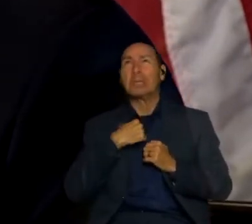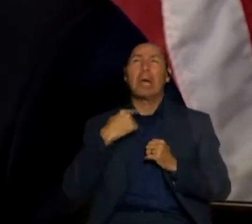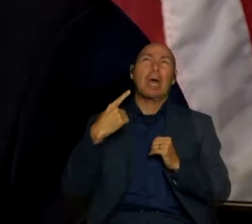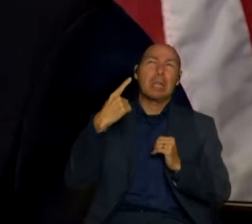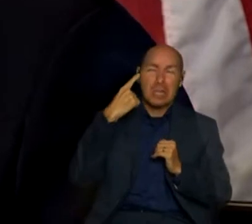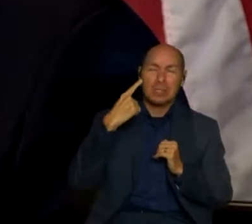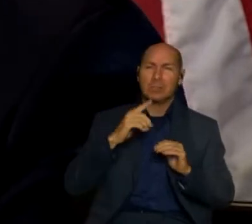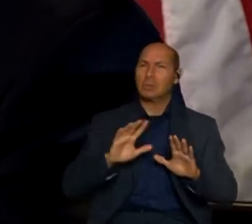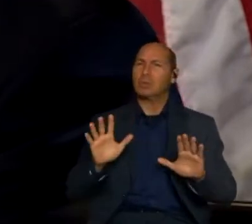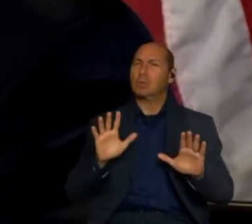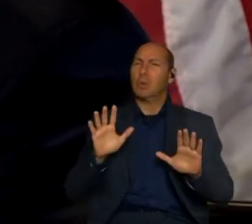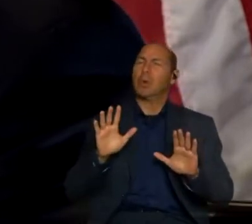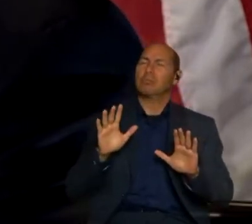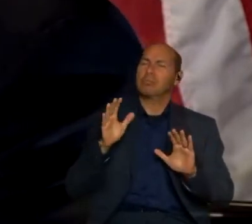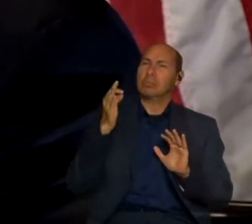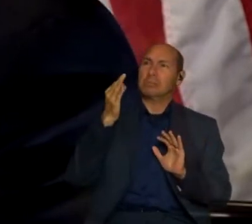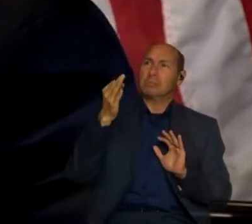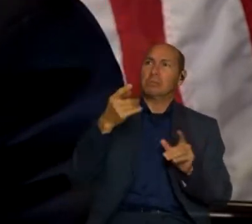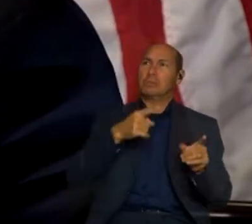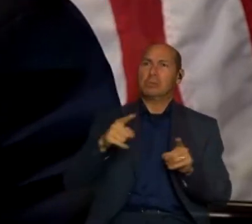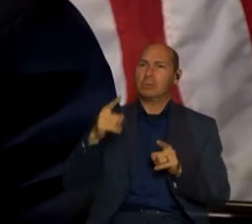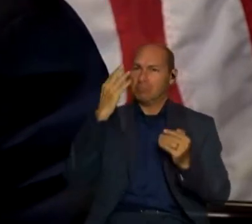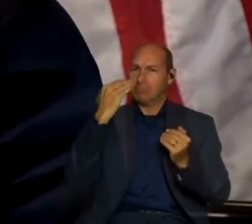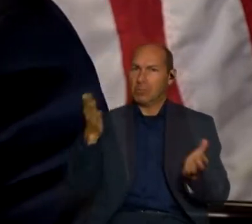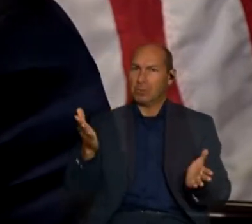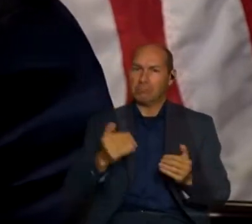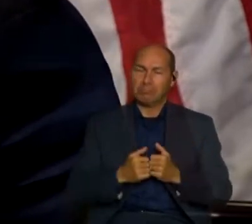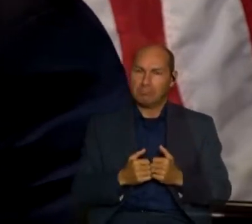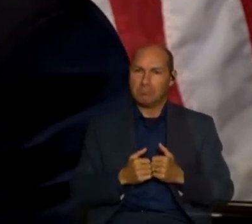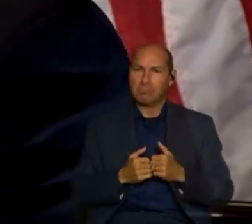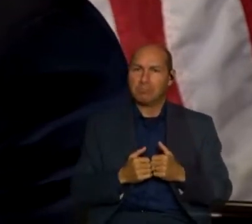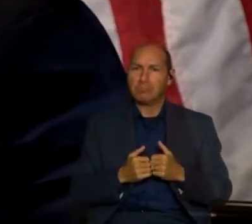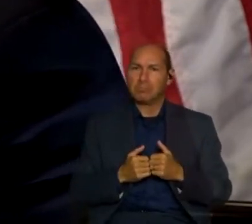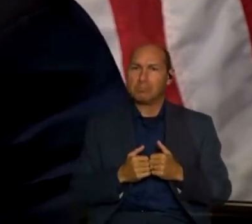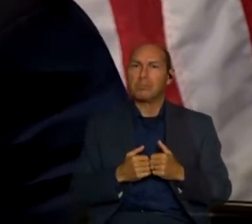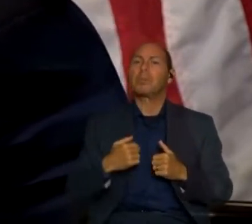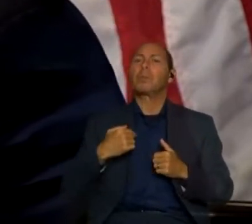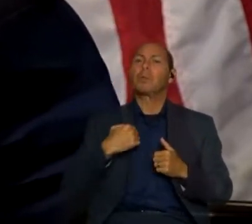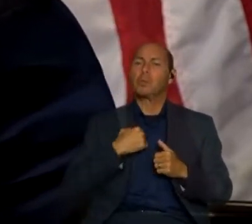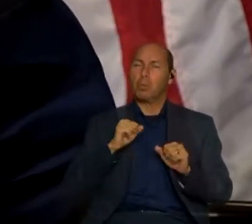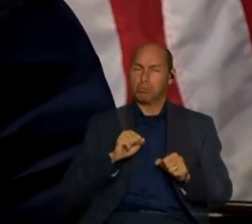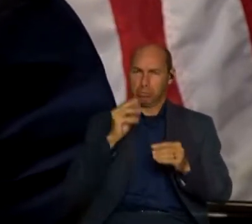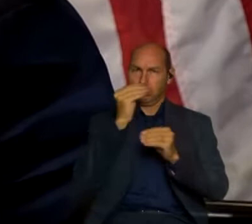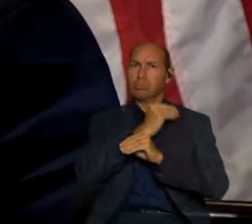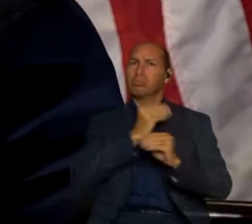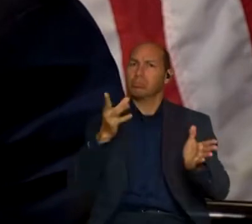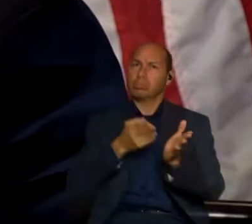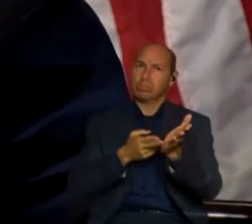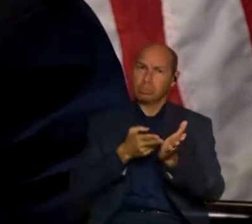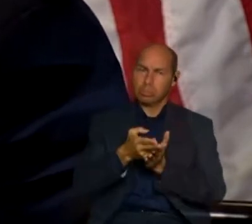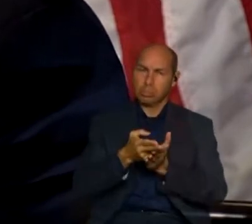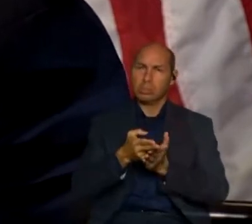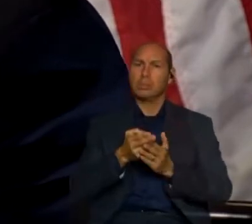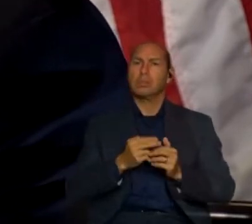future agreement might look like. What I can say is that the Oversight Board has